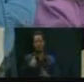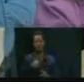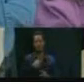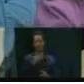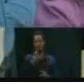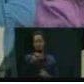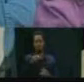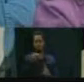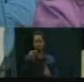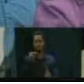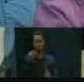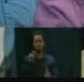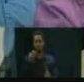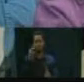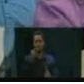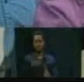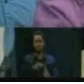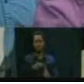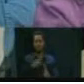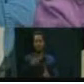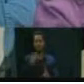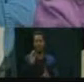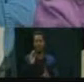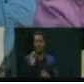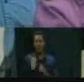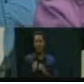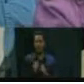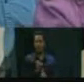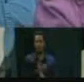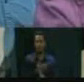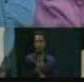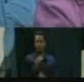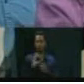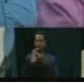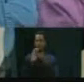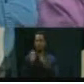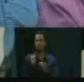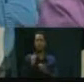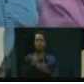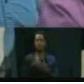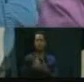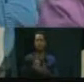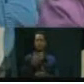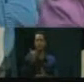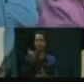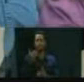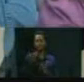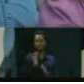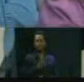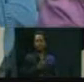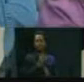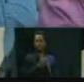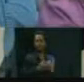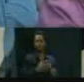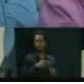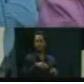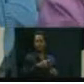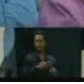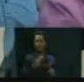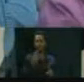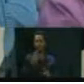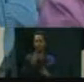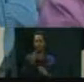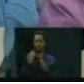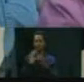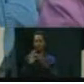Code Annotated and really think about where our voices might better serve our students. There are two things that the following laws address. They